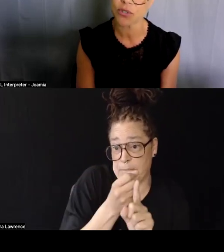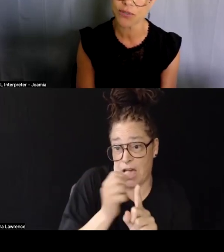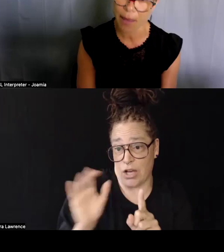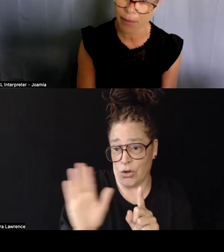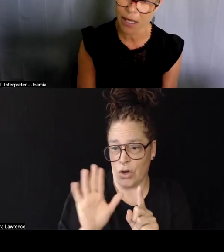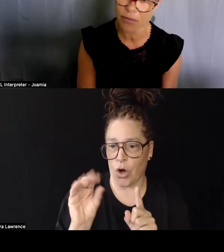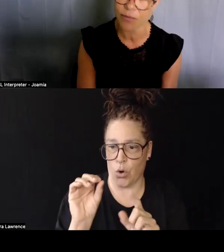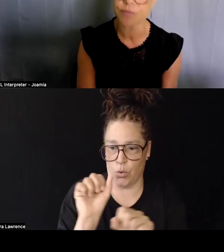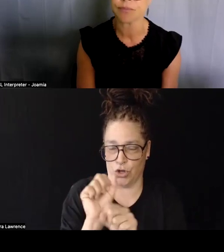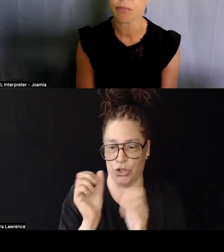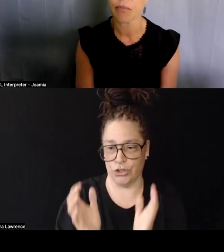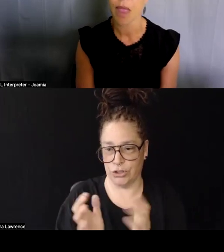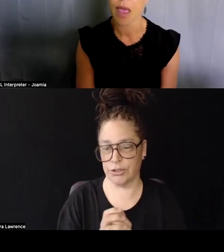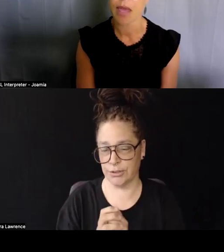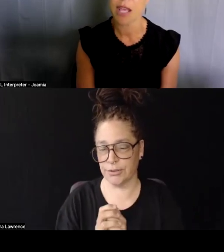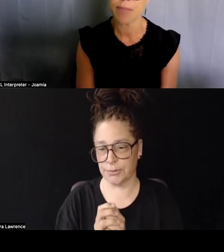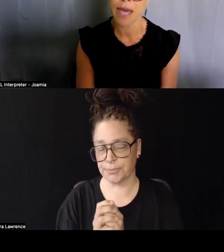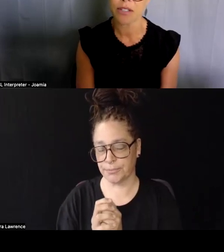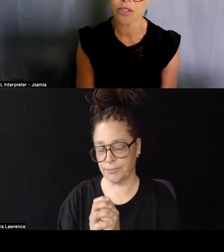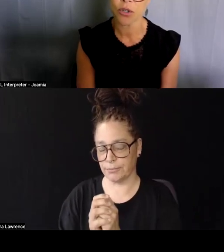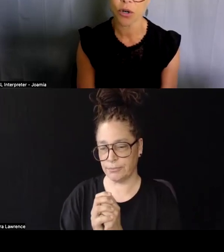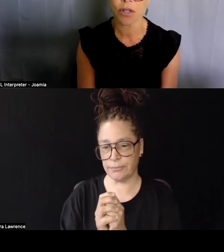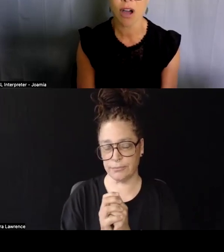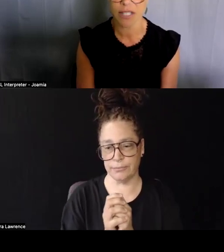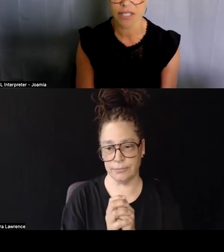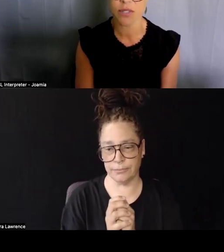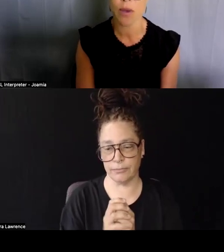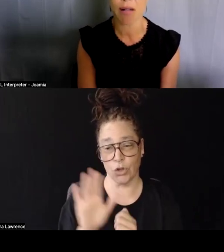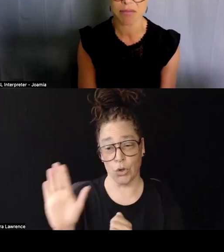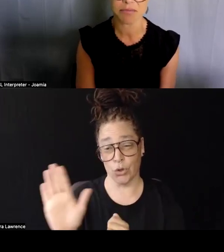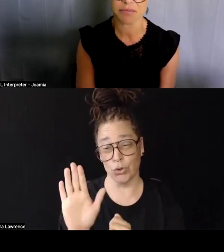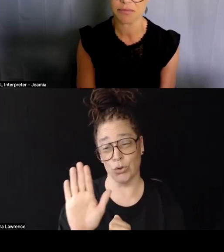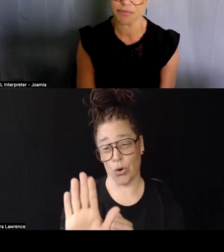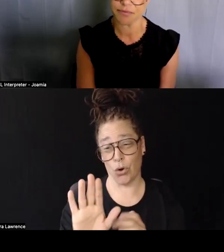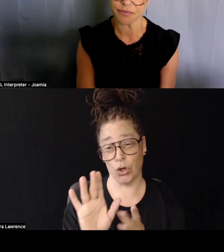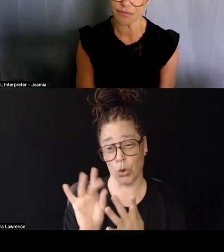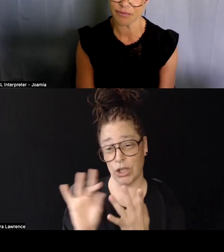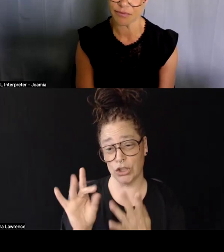your students' family and impact your colleagues as well.